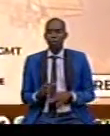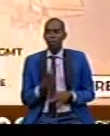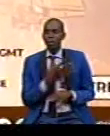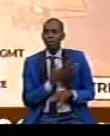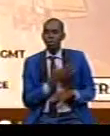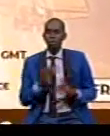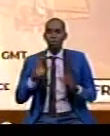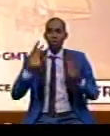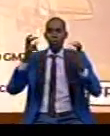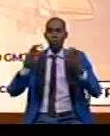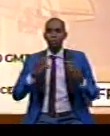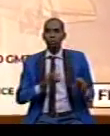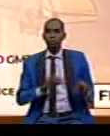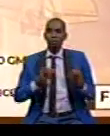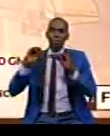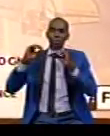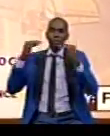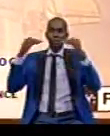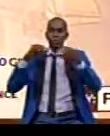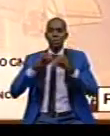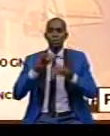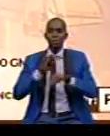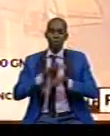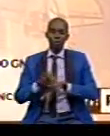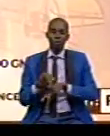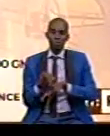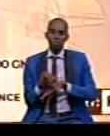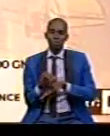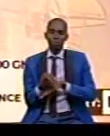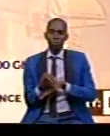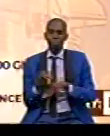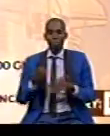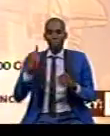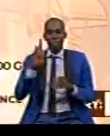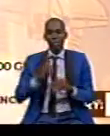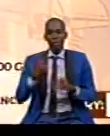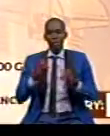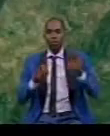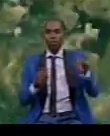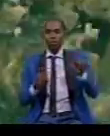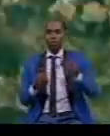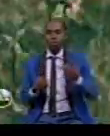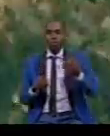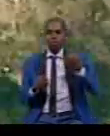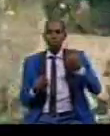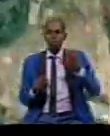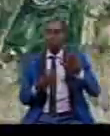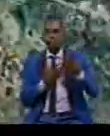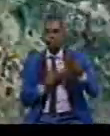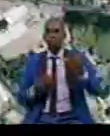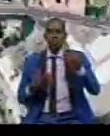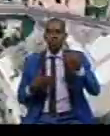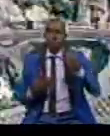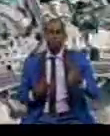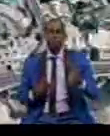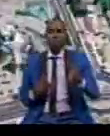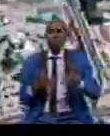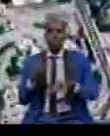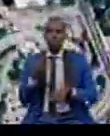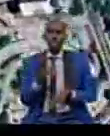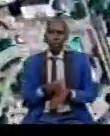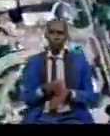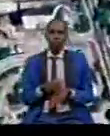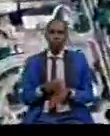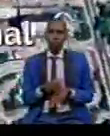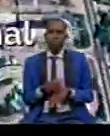sight, their miracle, they didn't go back to, you know, they go to celebrate their miracle with